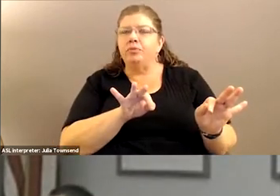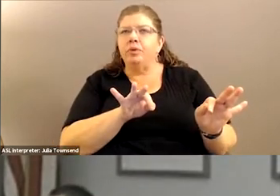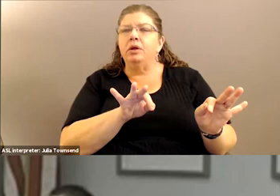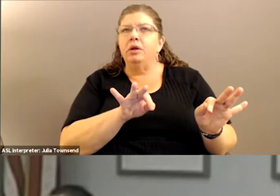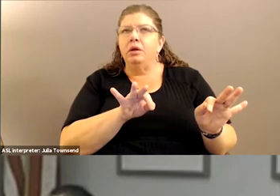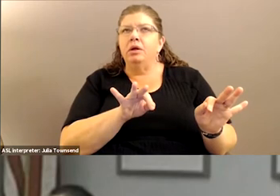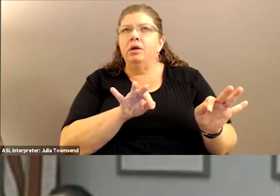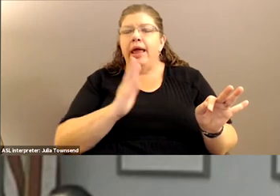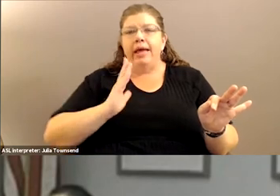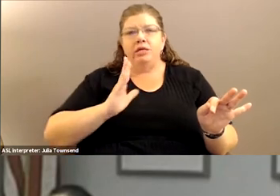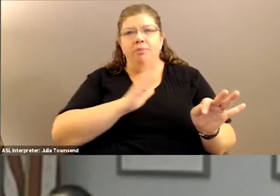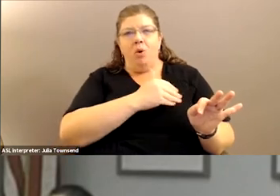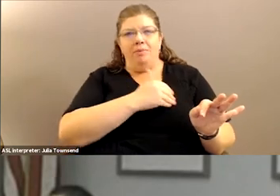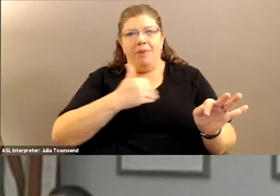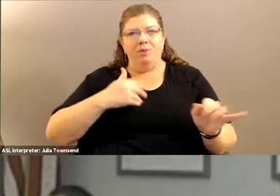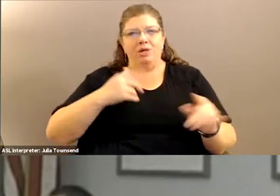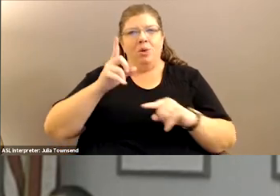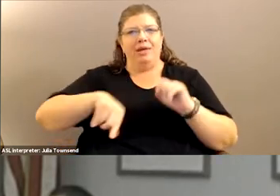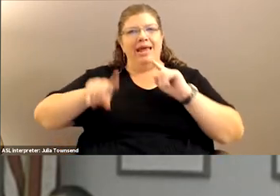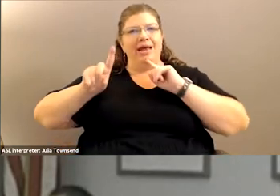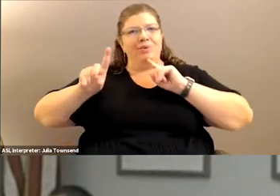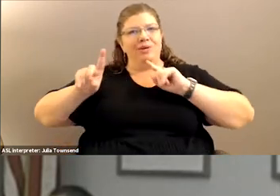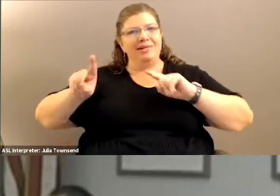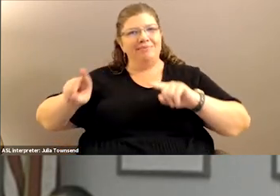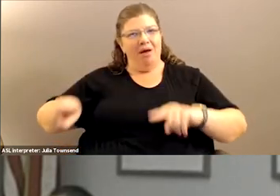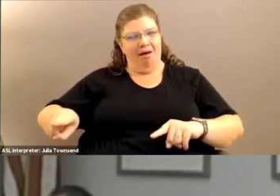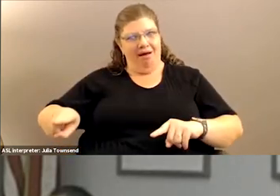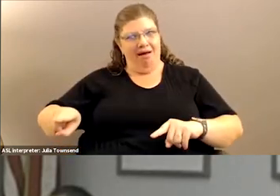as board members we can't respond to